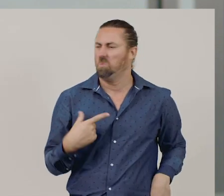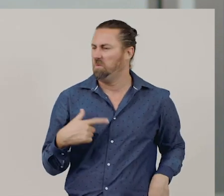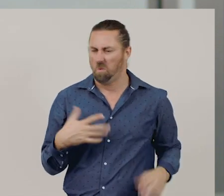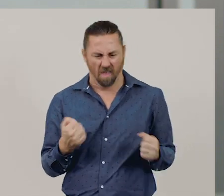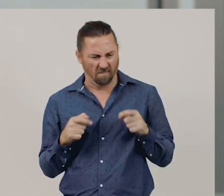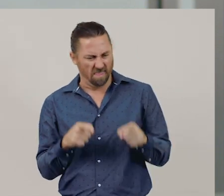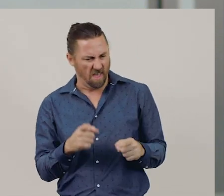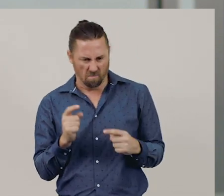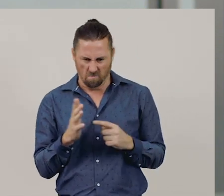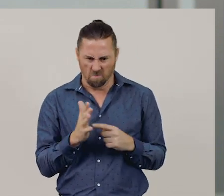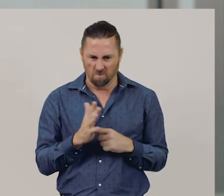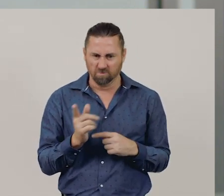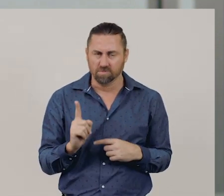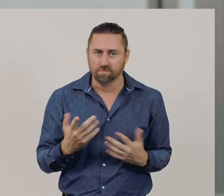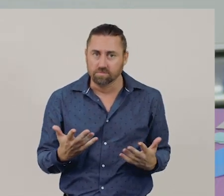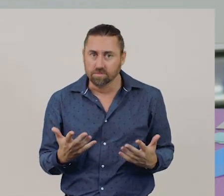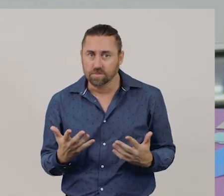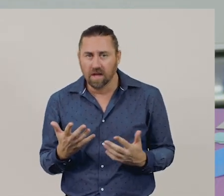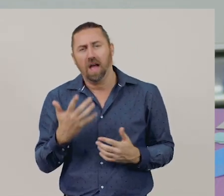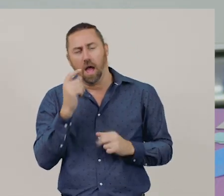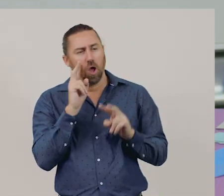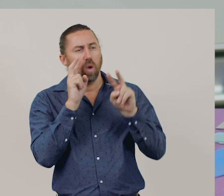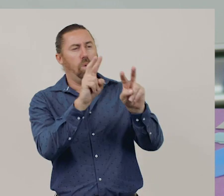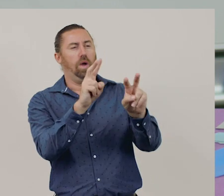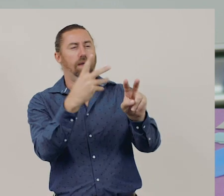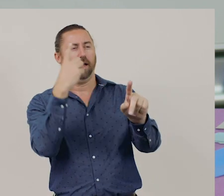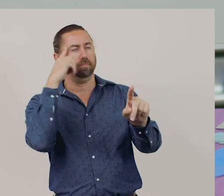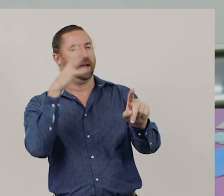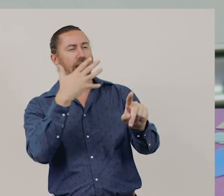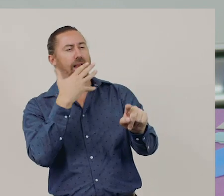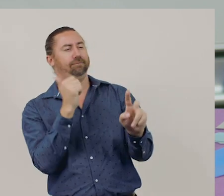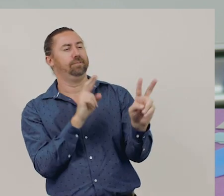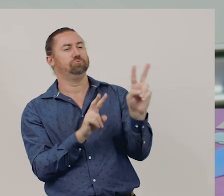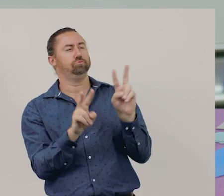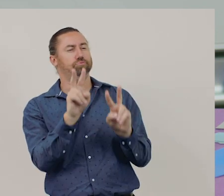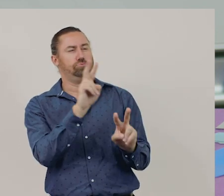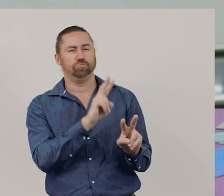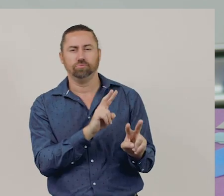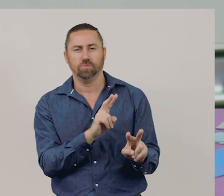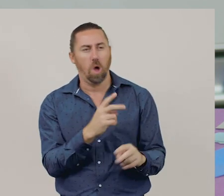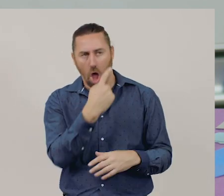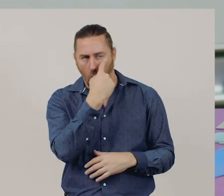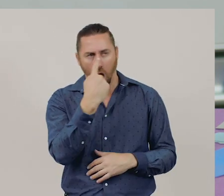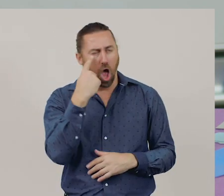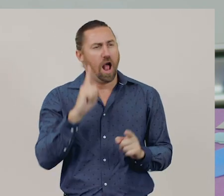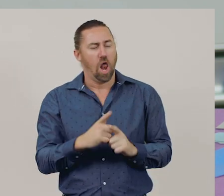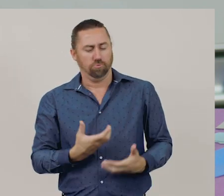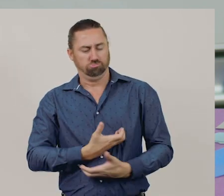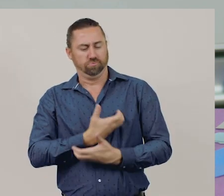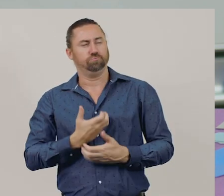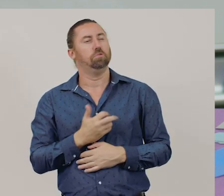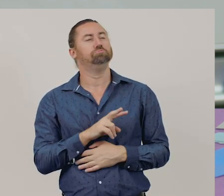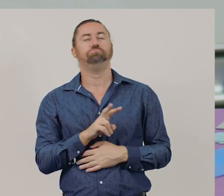symmetry. Symmetry can be visually pleasing or have an aesthetic appeal to the eye, or it